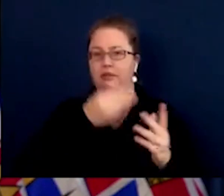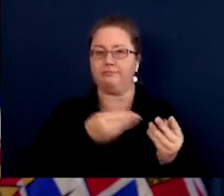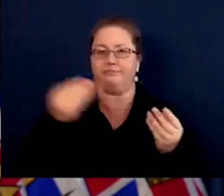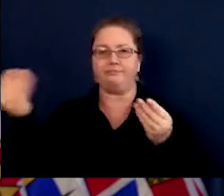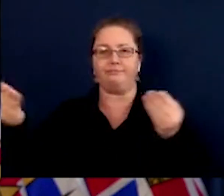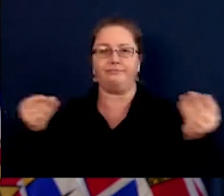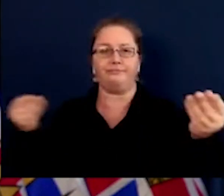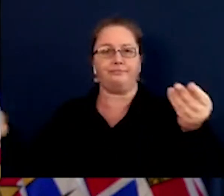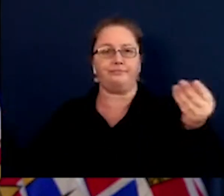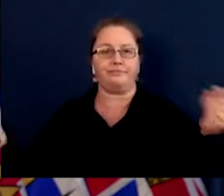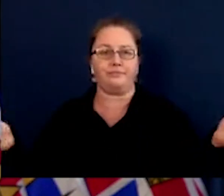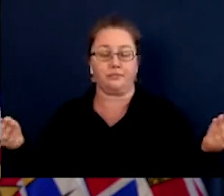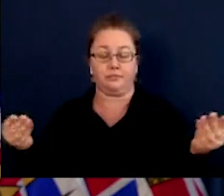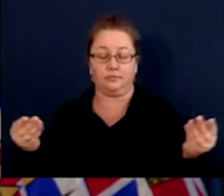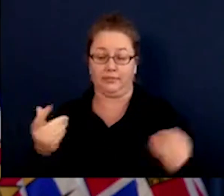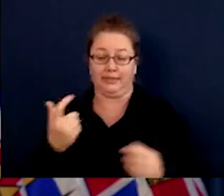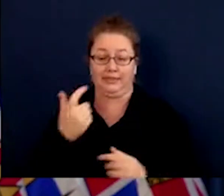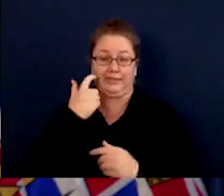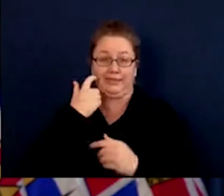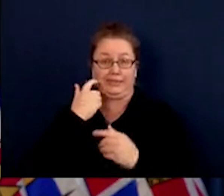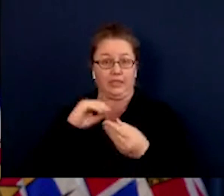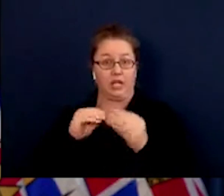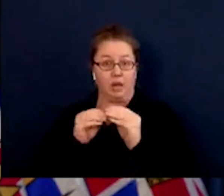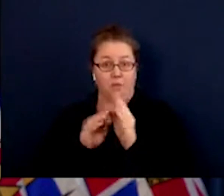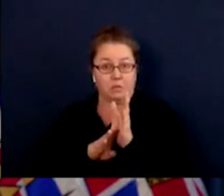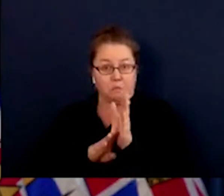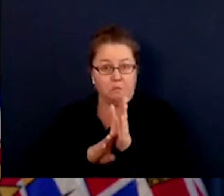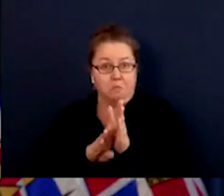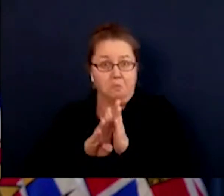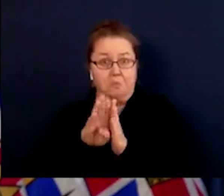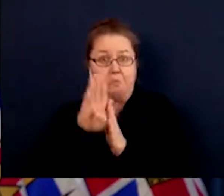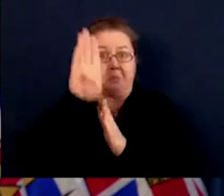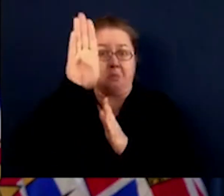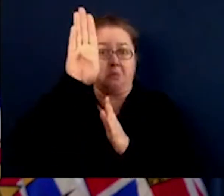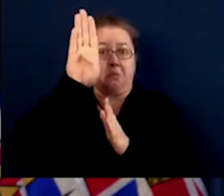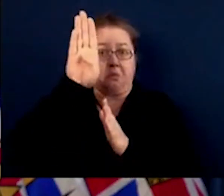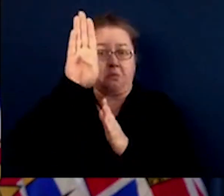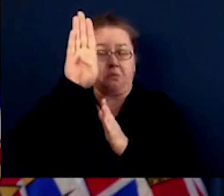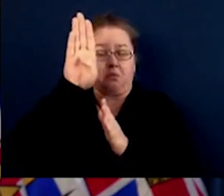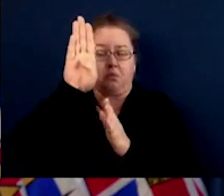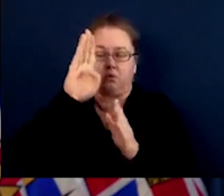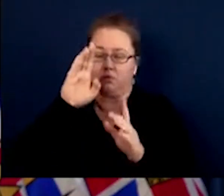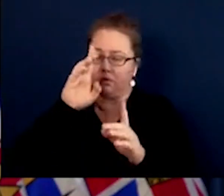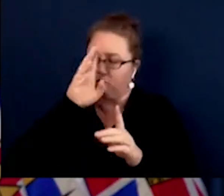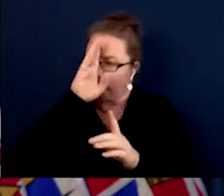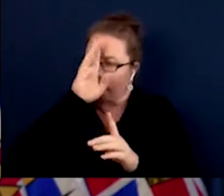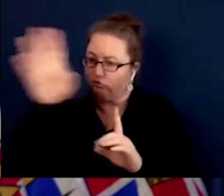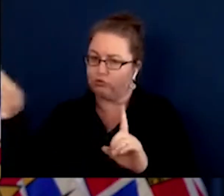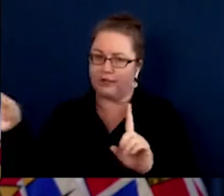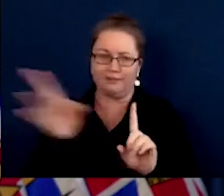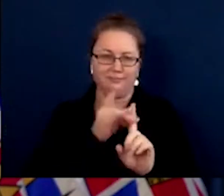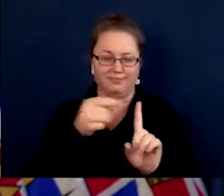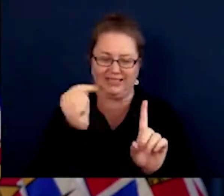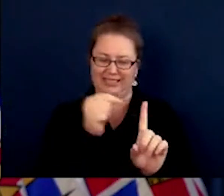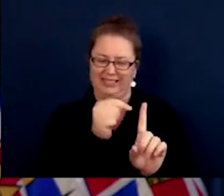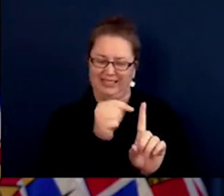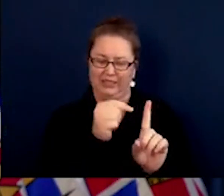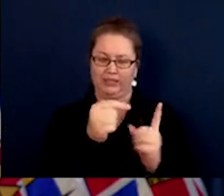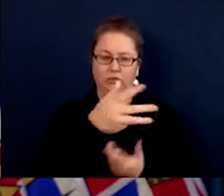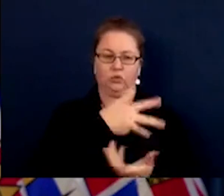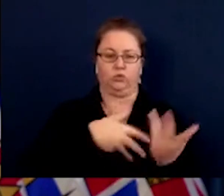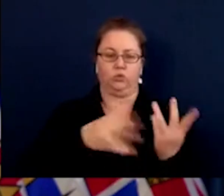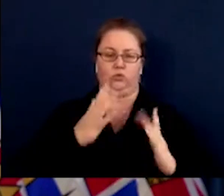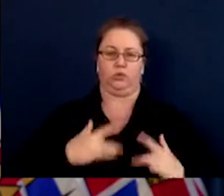us. Much of the recent surge that we have seen in cases in BC in the last couple of weeks is directly linked to